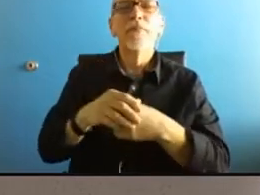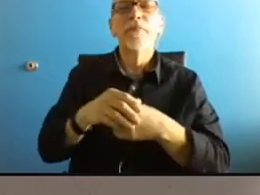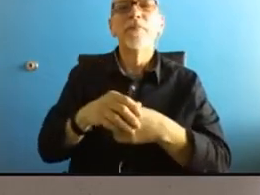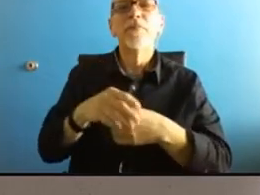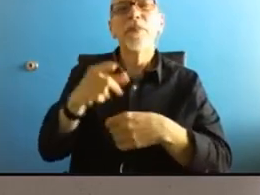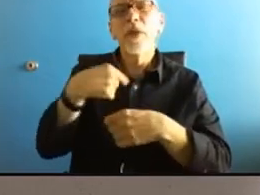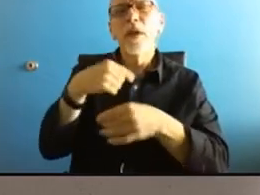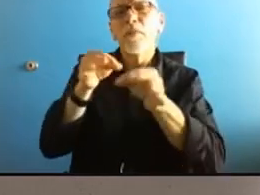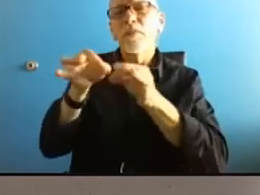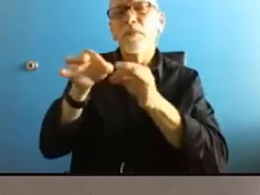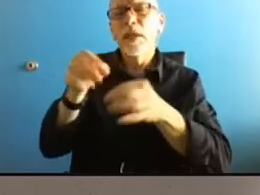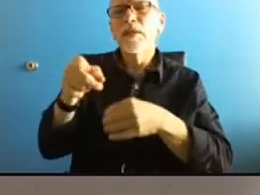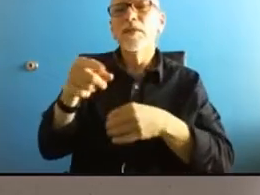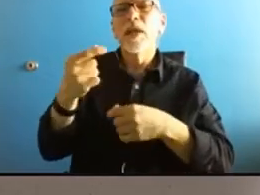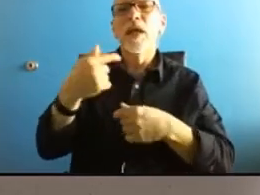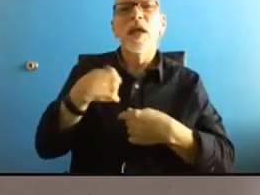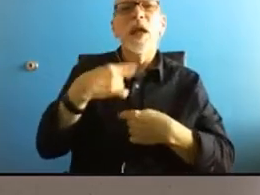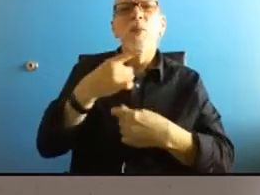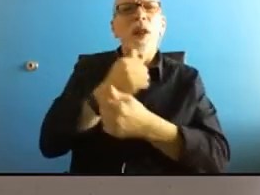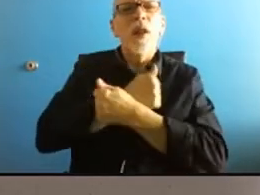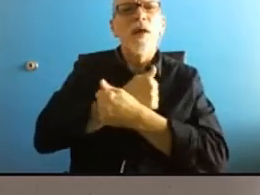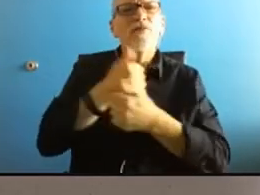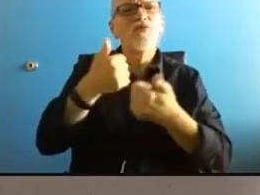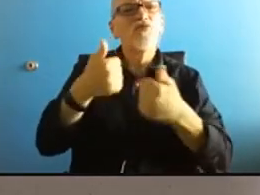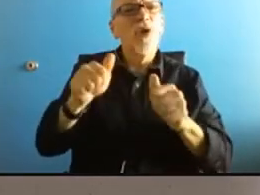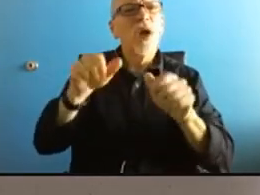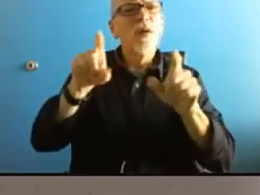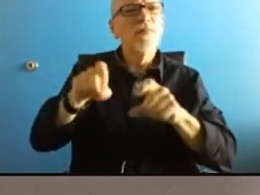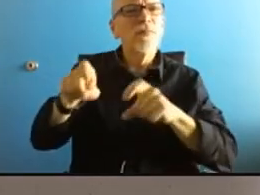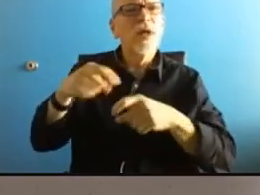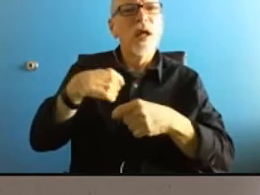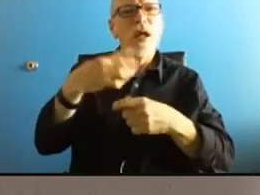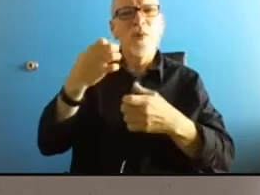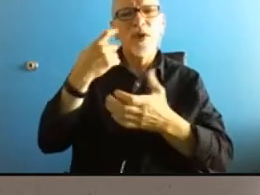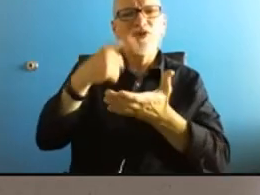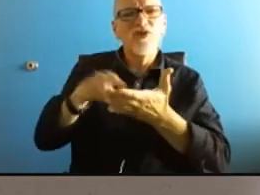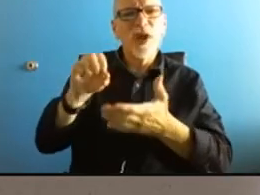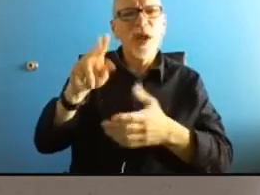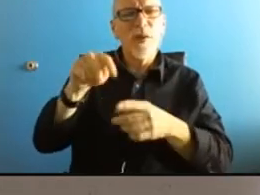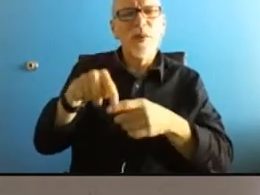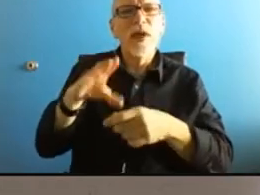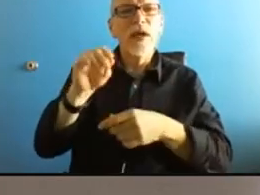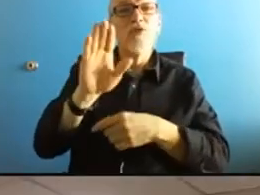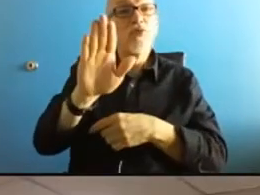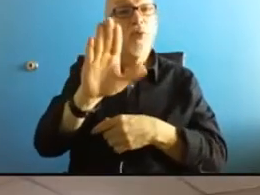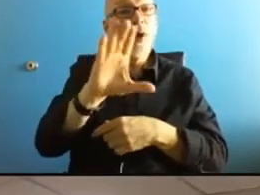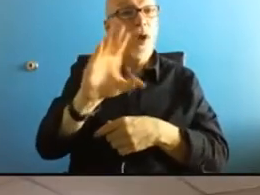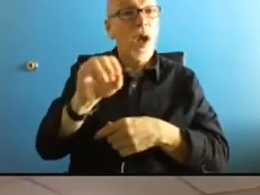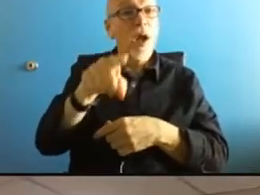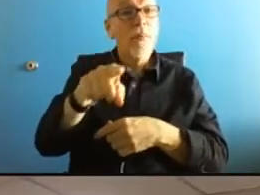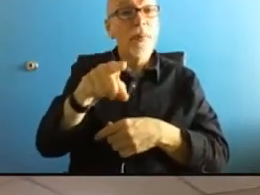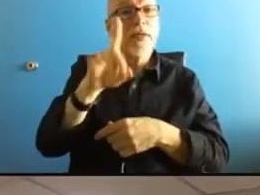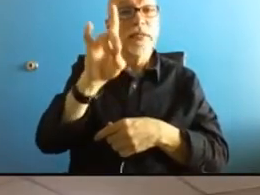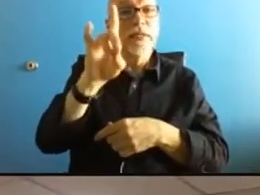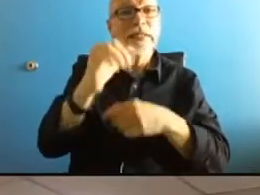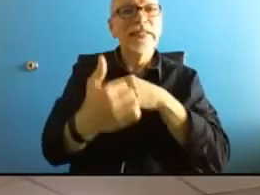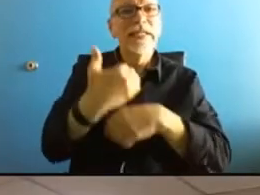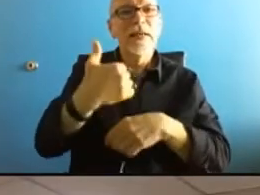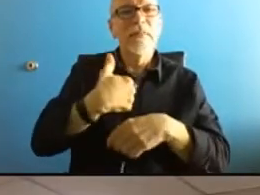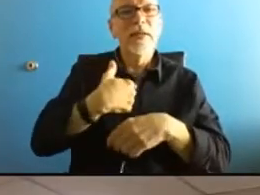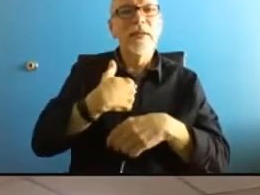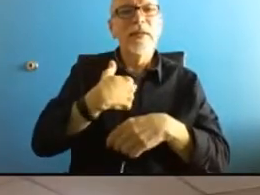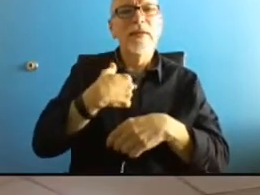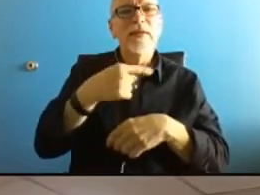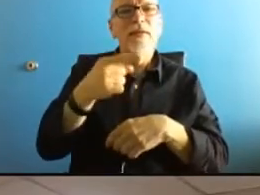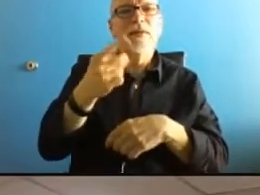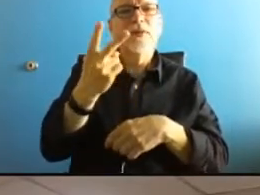that, I would love to try these out. I want to check these out. And your company actually sent me